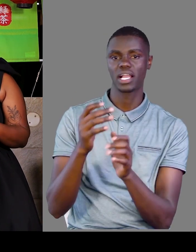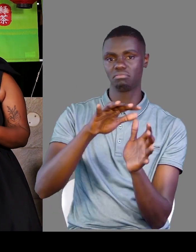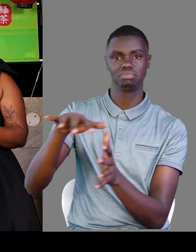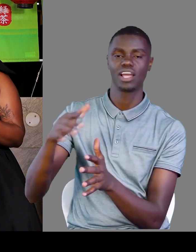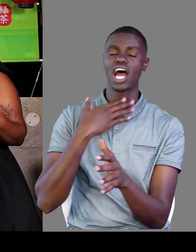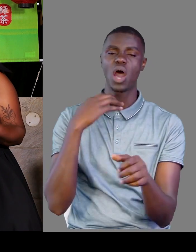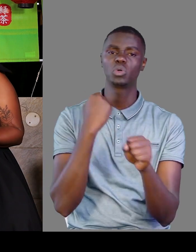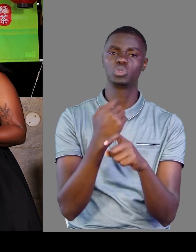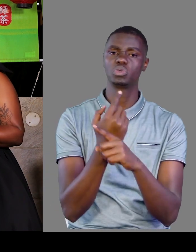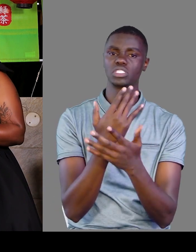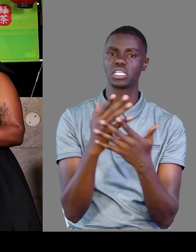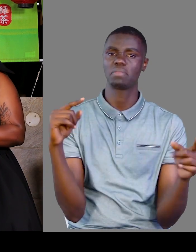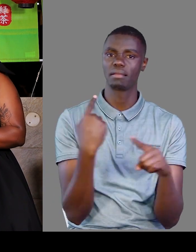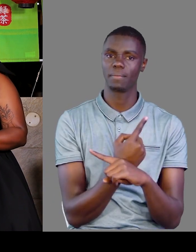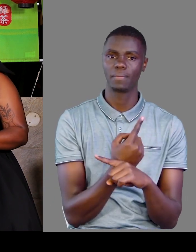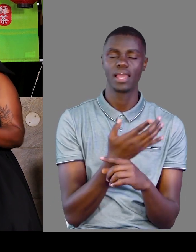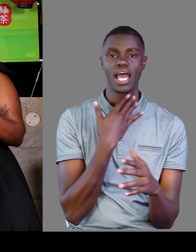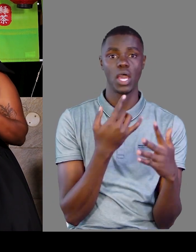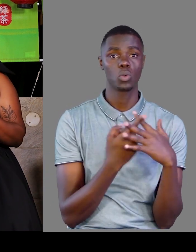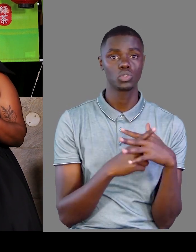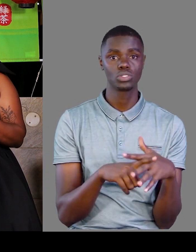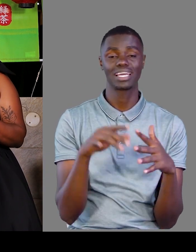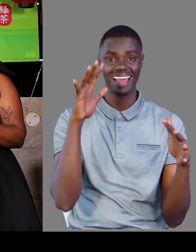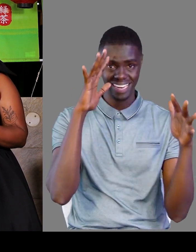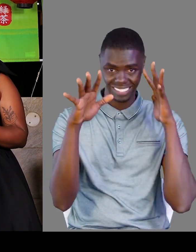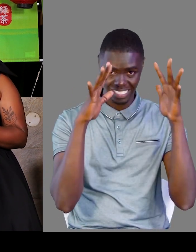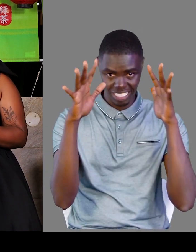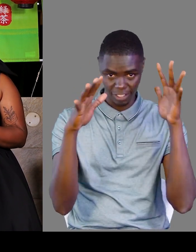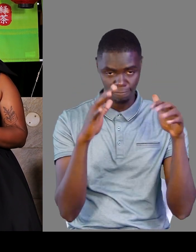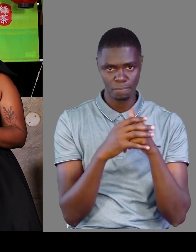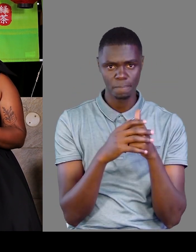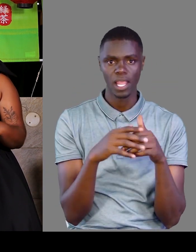filmmaker. Yeah. I want to do something different. I want to start an initiative.